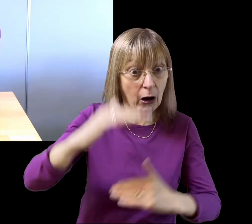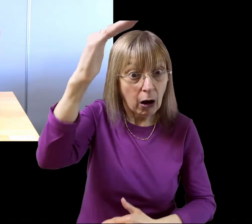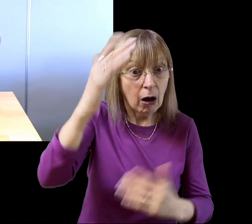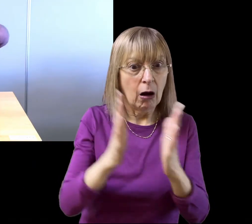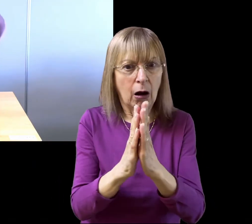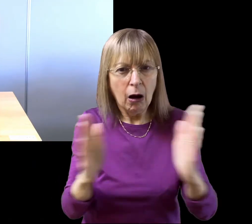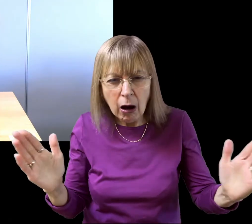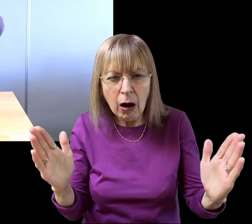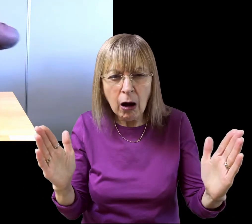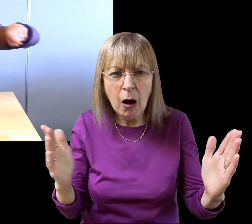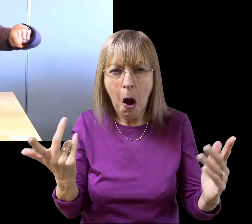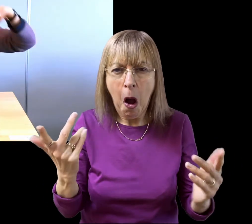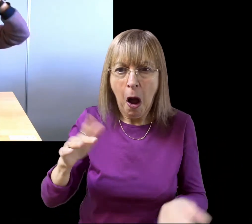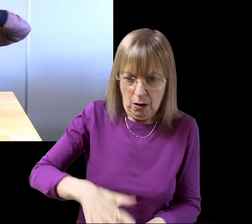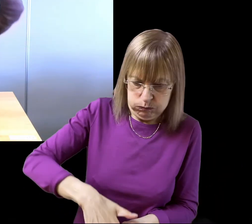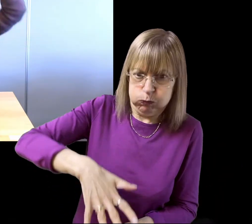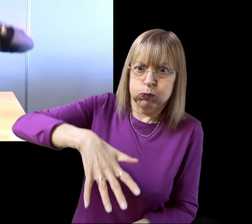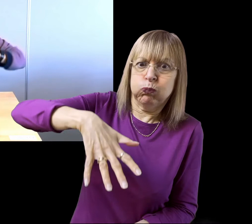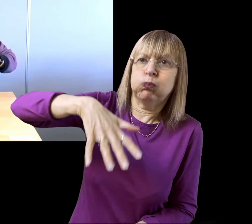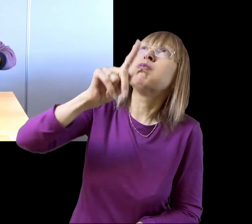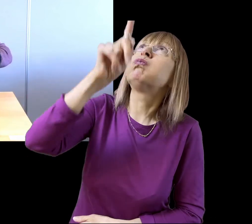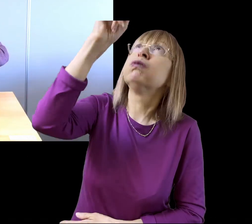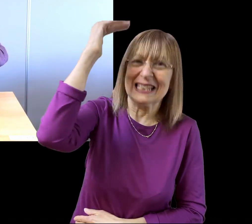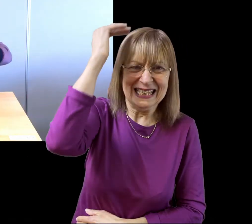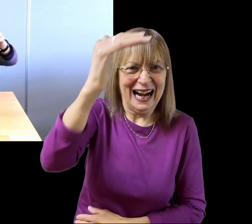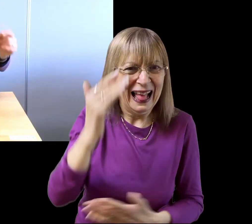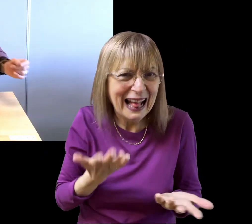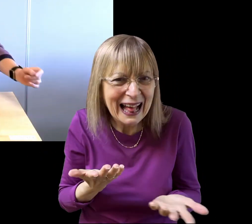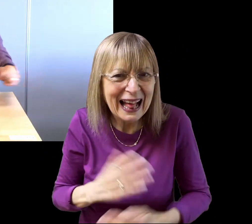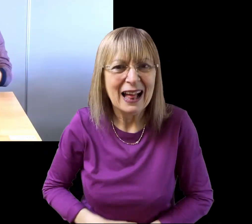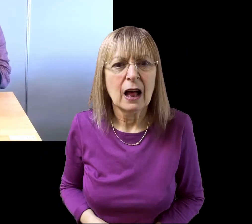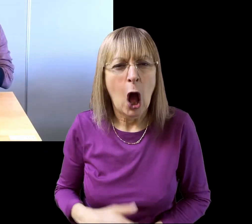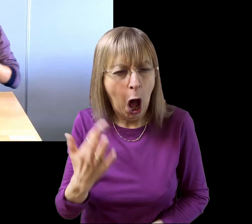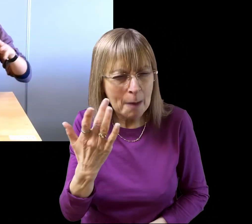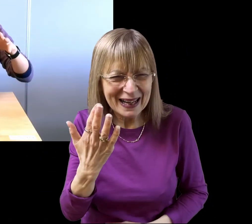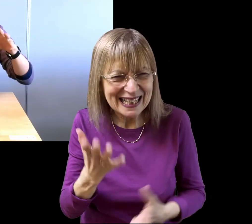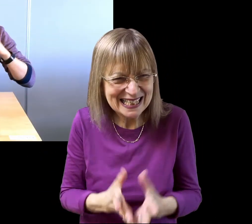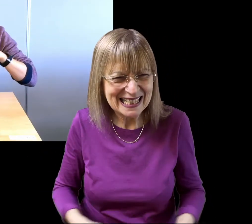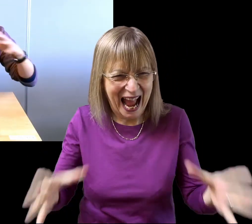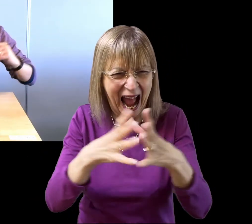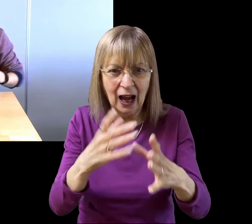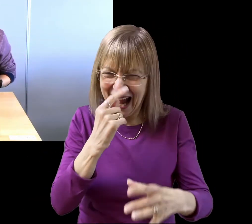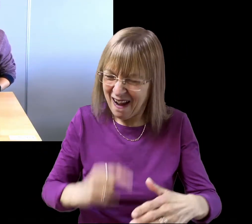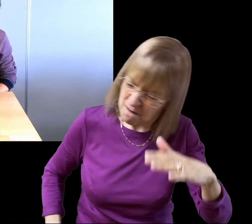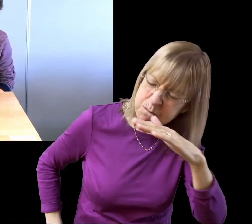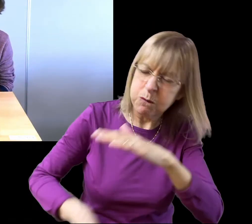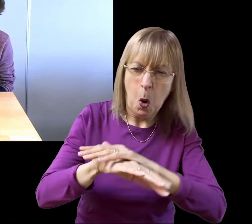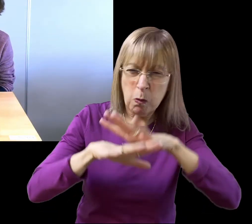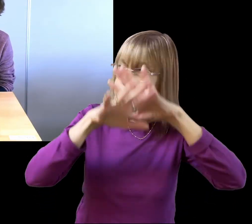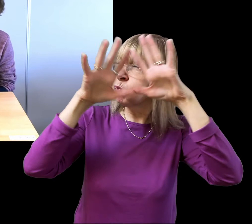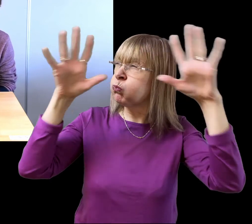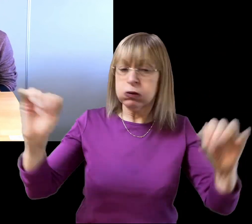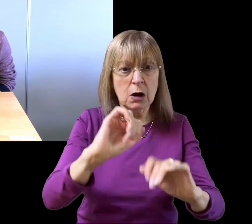long ways, width ways, and height ways towards the ceiling. And work out how many sacks would fill your